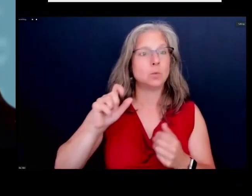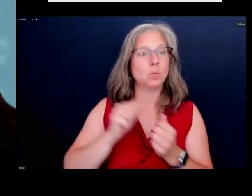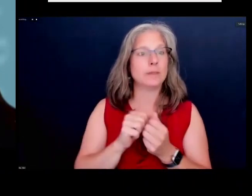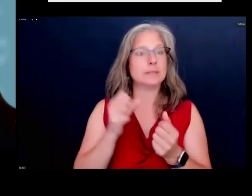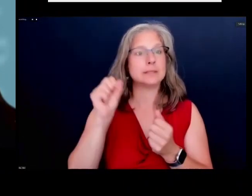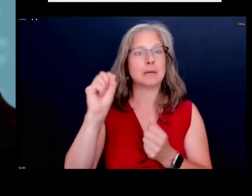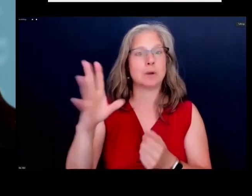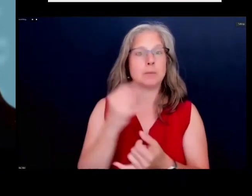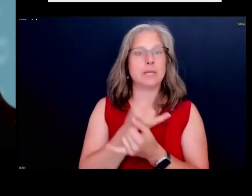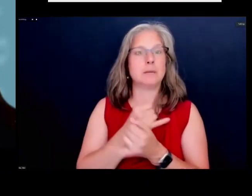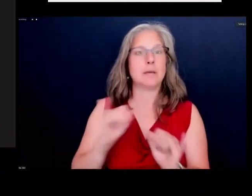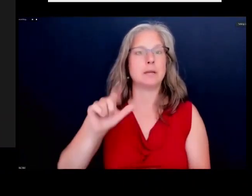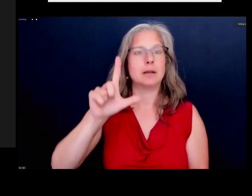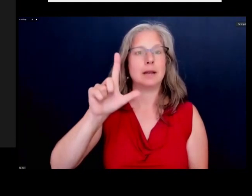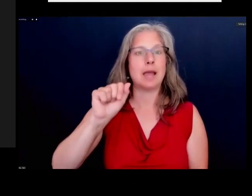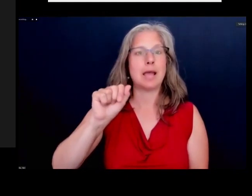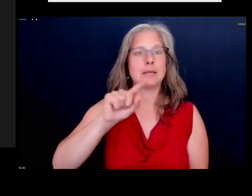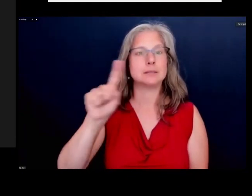Santa Barbara Independent.